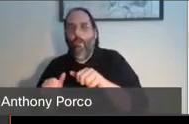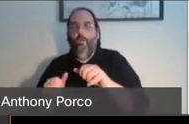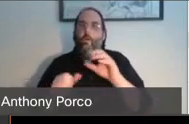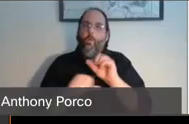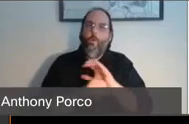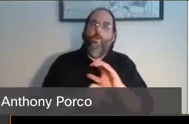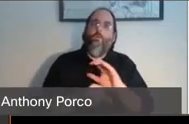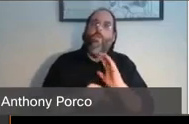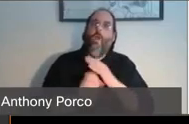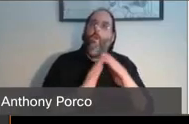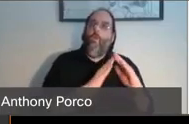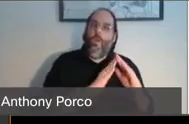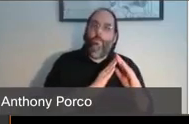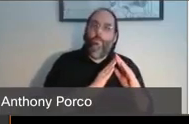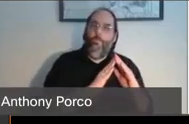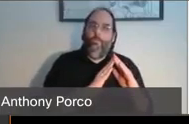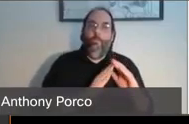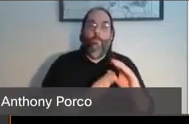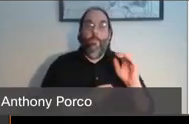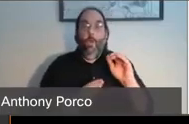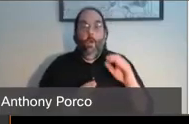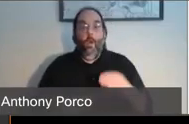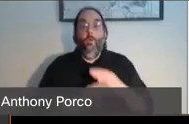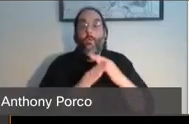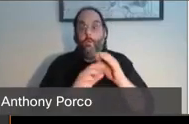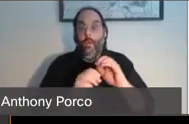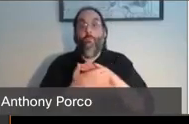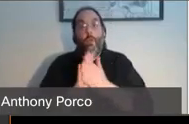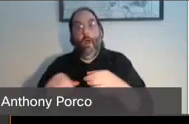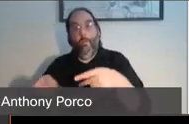and the community. Oh, obstacles into opportunities.